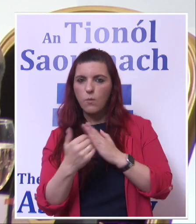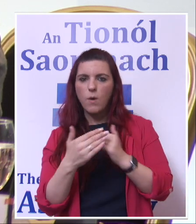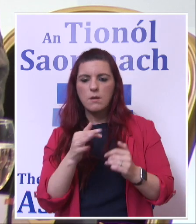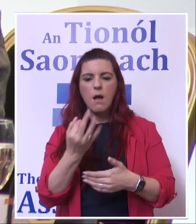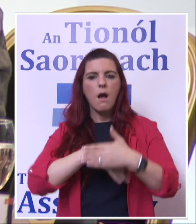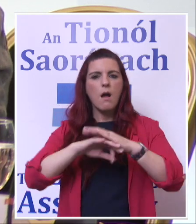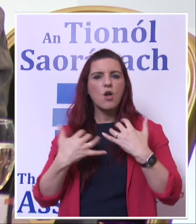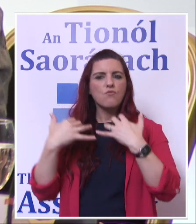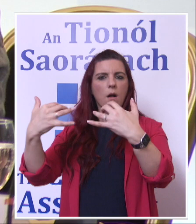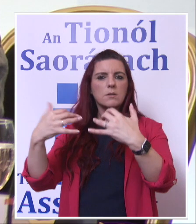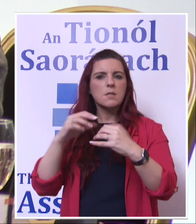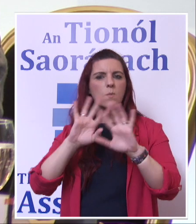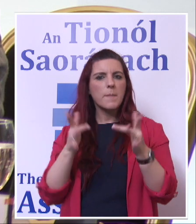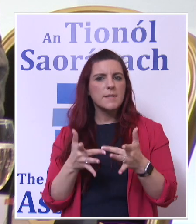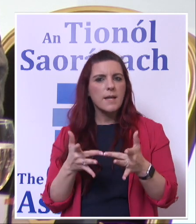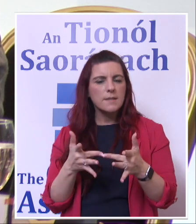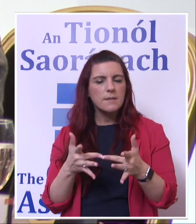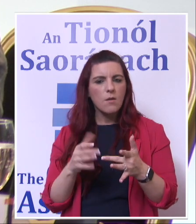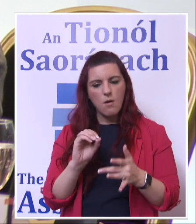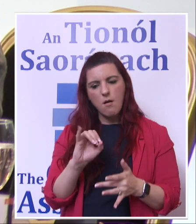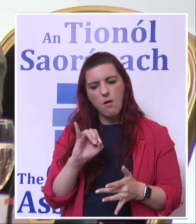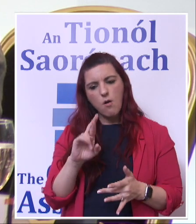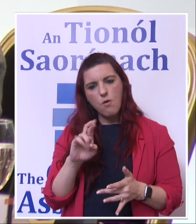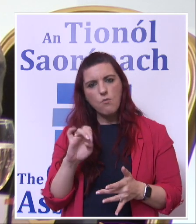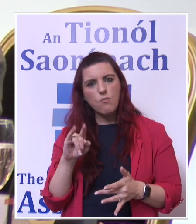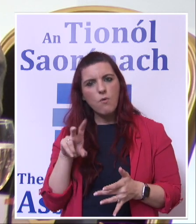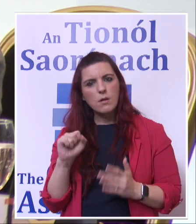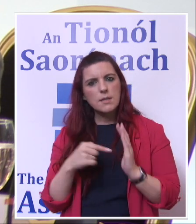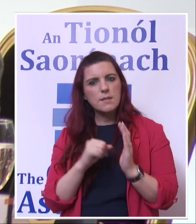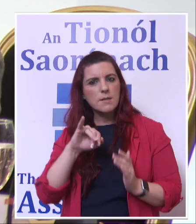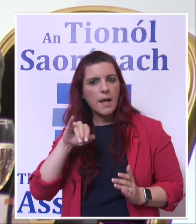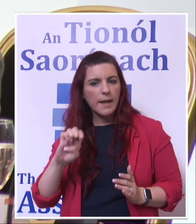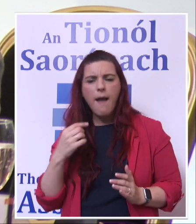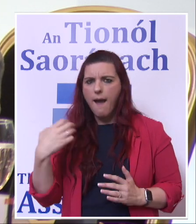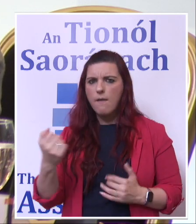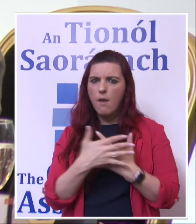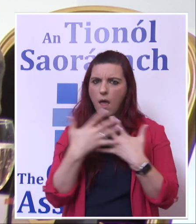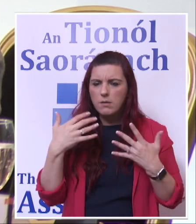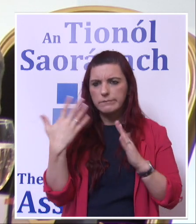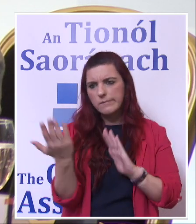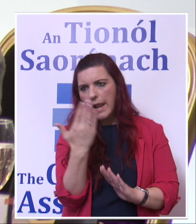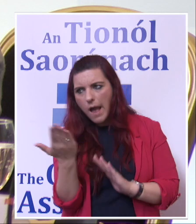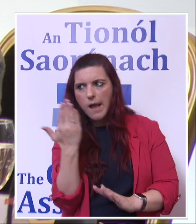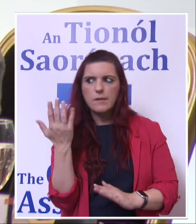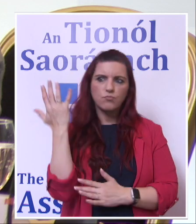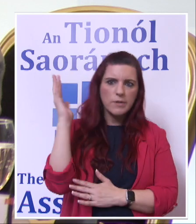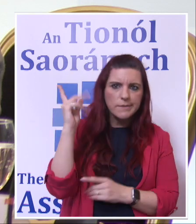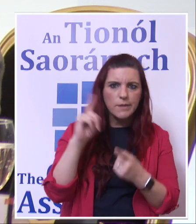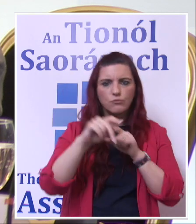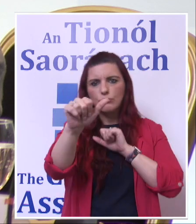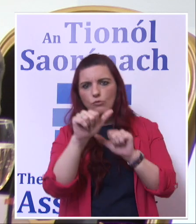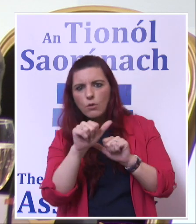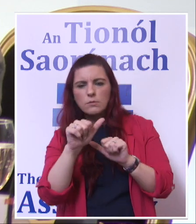Oireachtas website has a lot of slides and presentations and short documents and